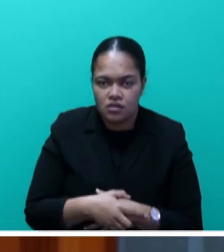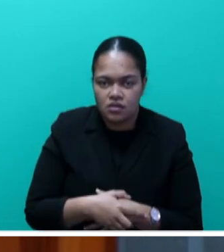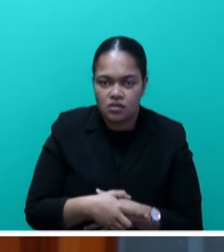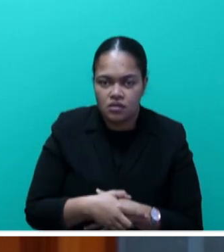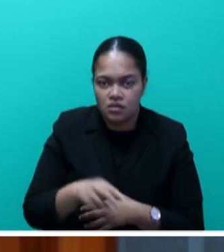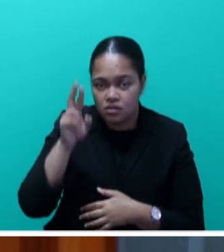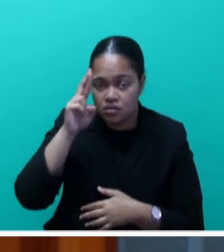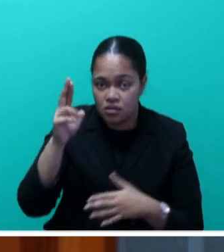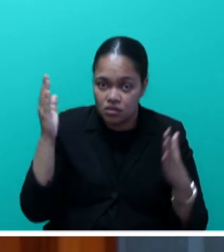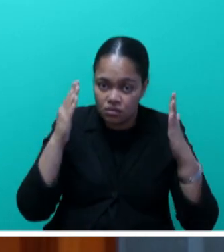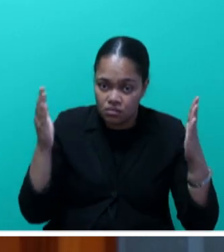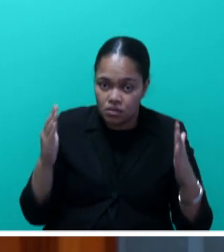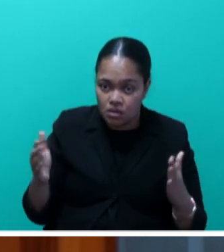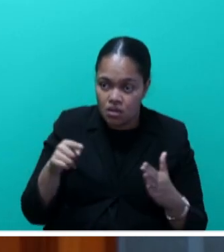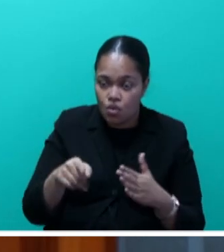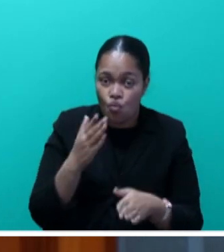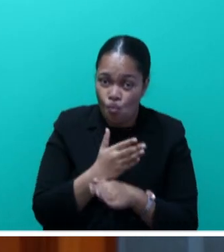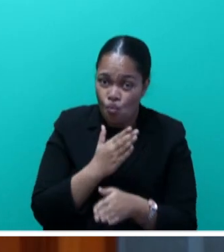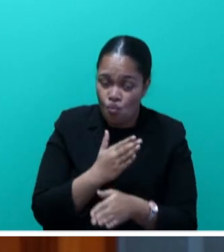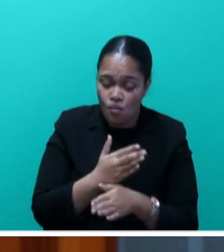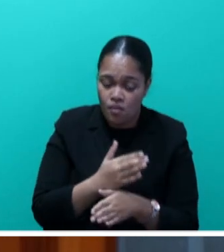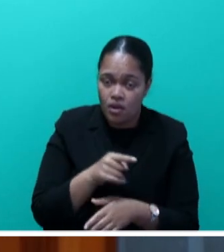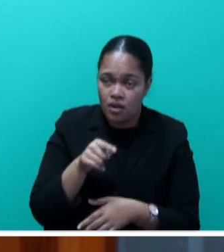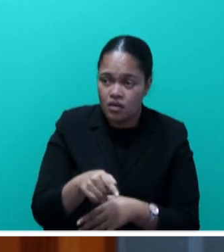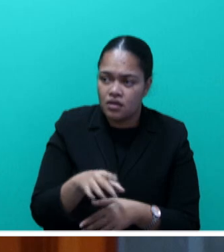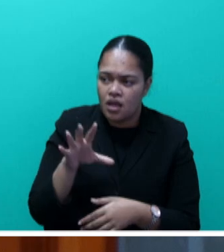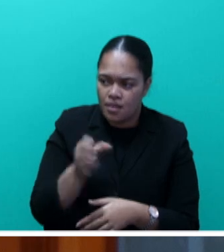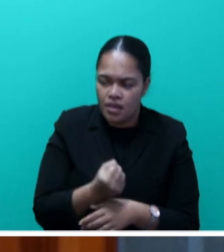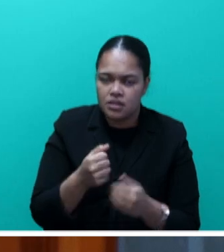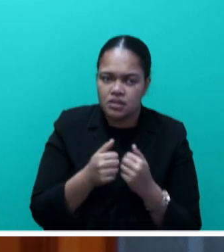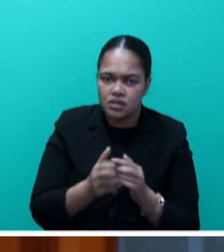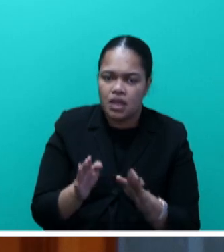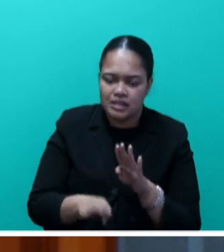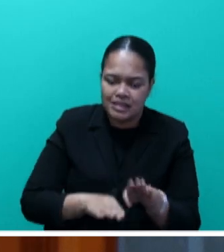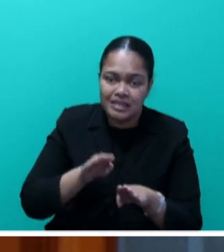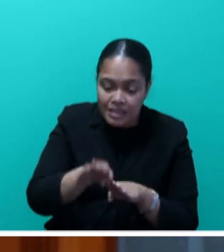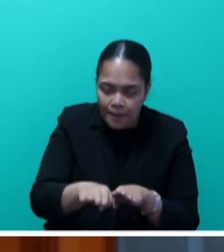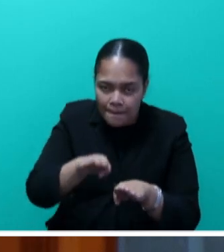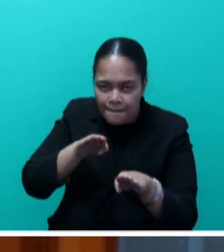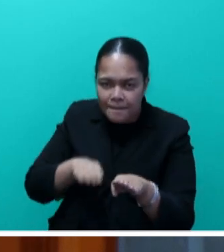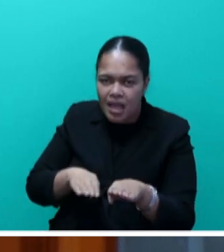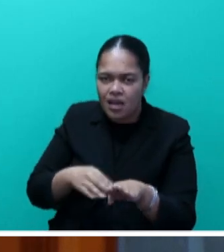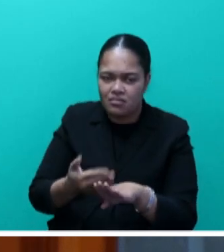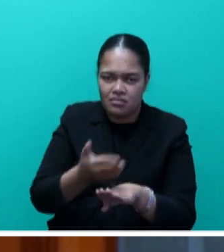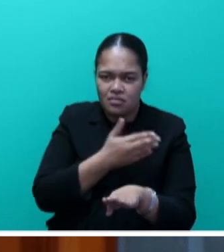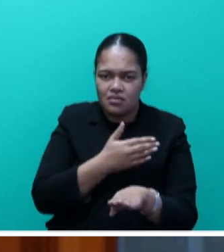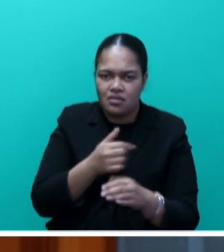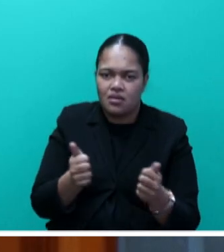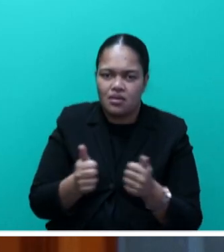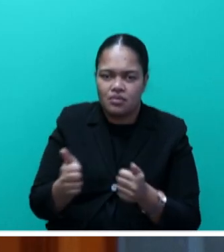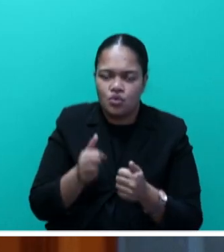Mr. Speaker, the groundwork at these missions had to start a step back from where the previous administration